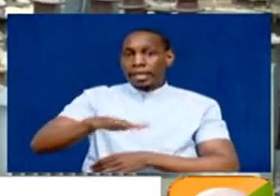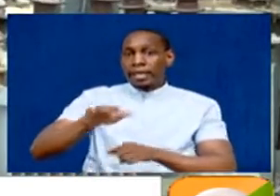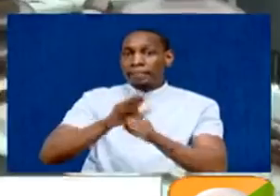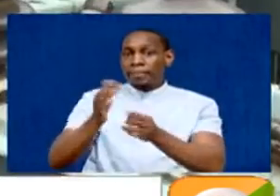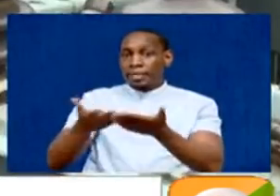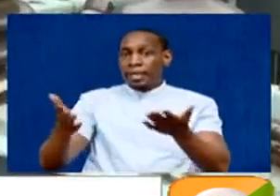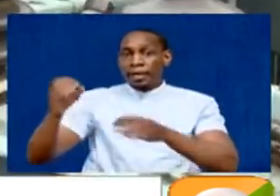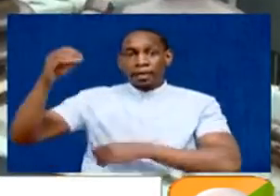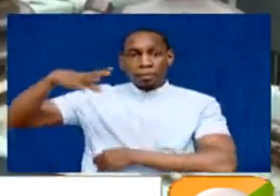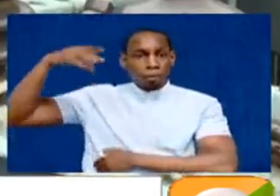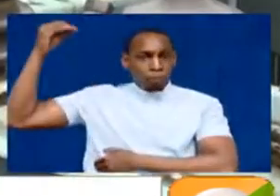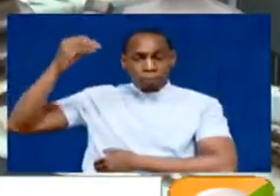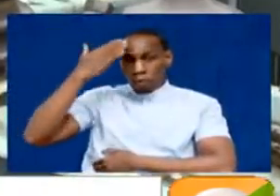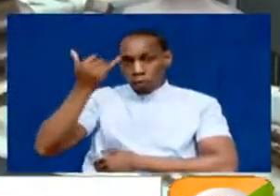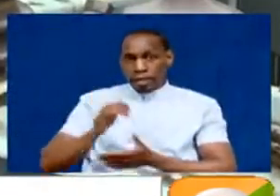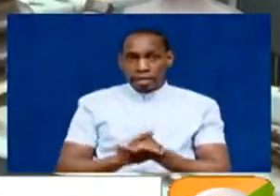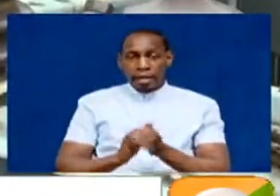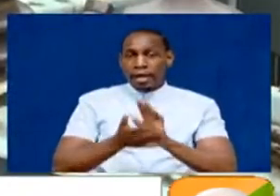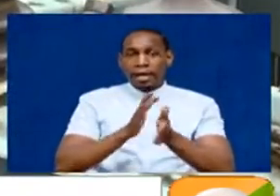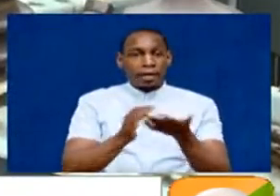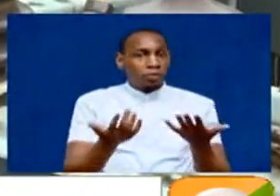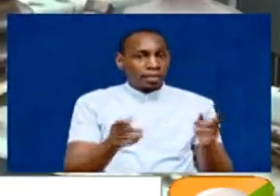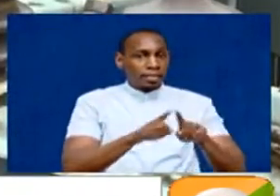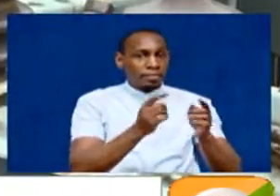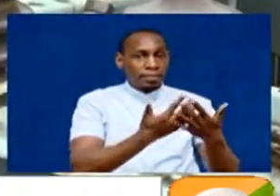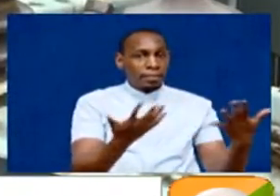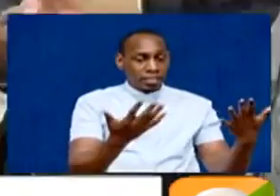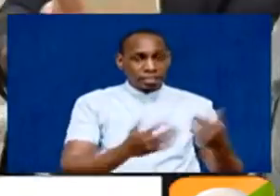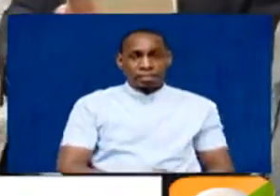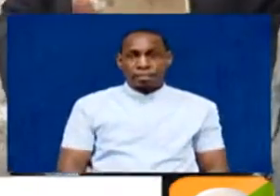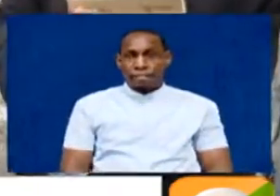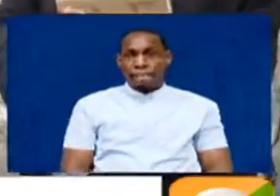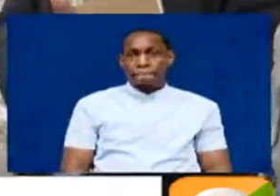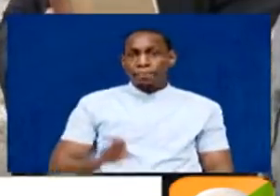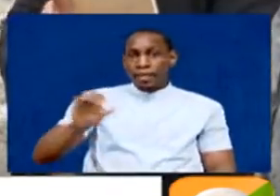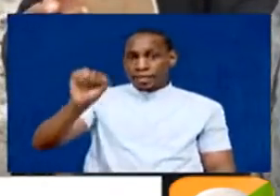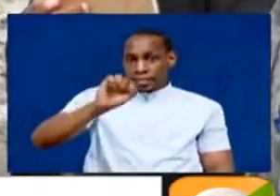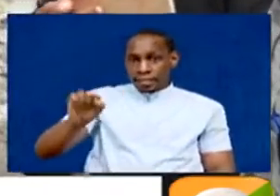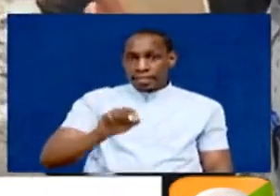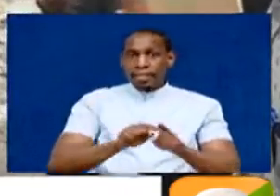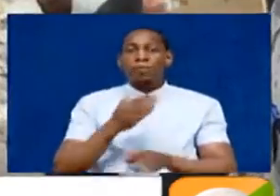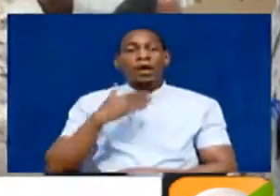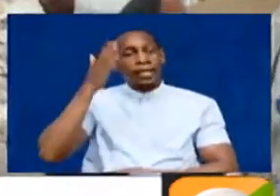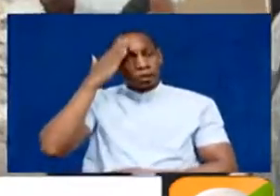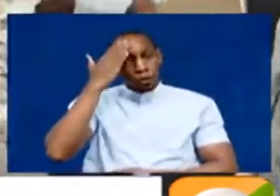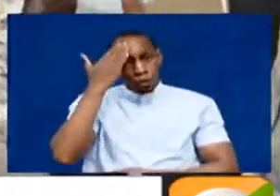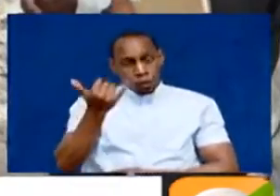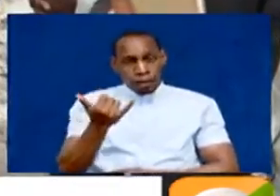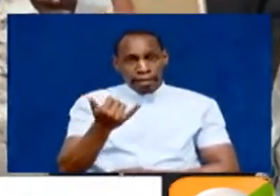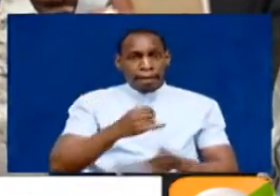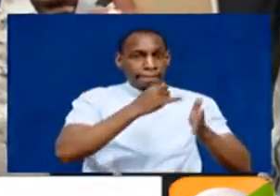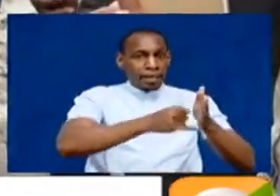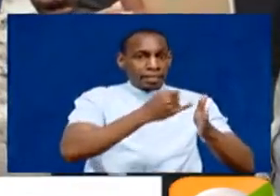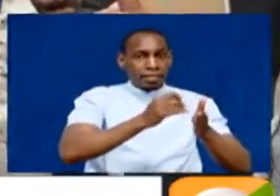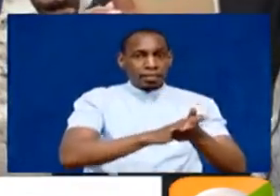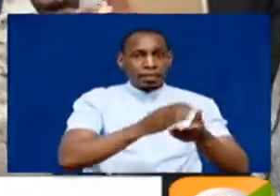of the country lack power due to the unavailability of transformers. The CS also wanted to understand why more